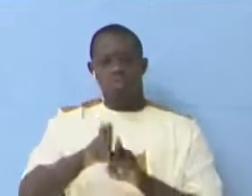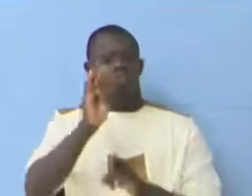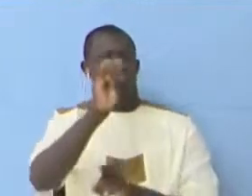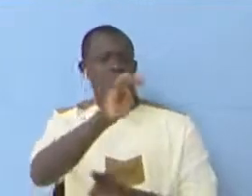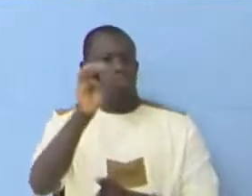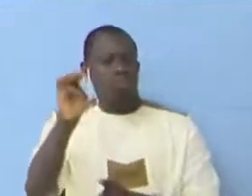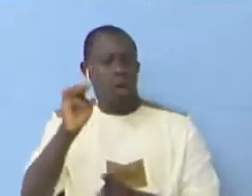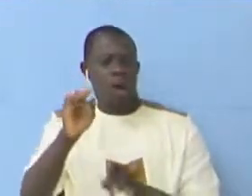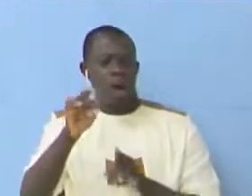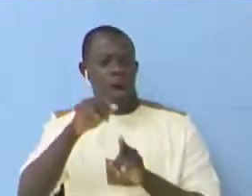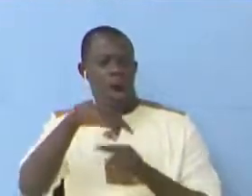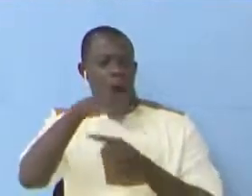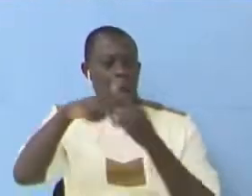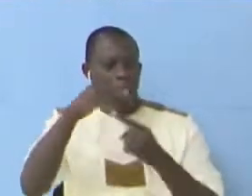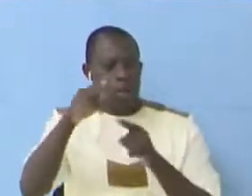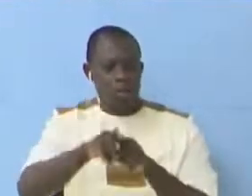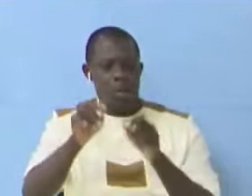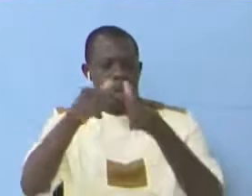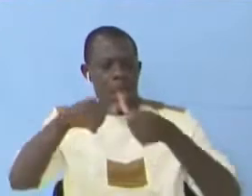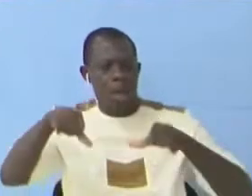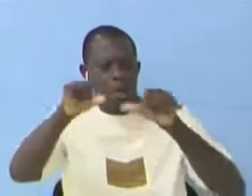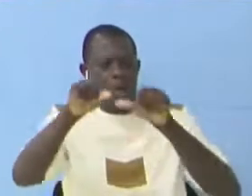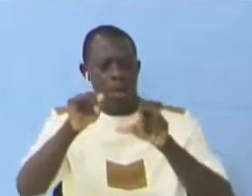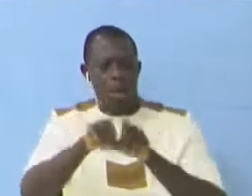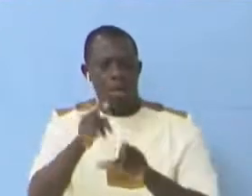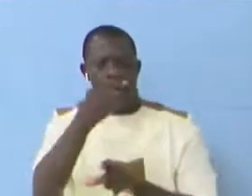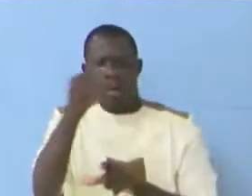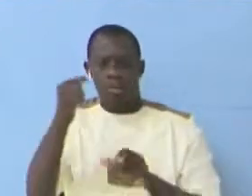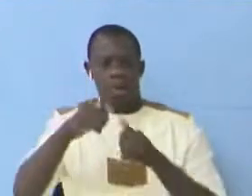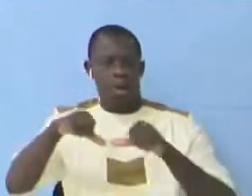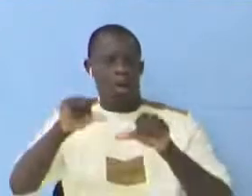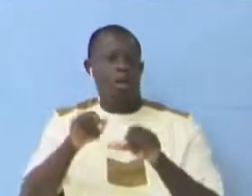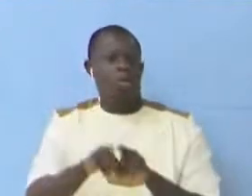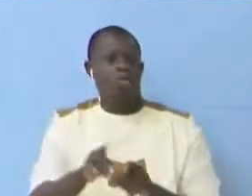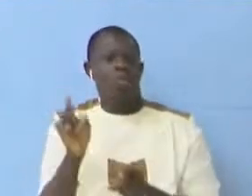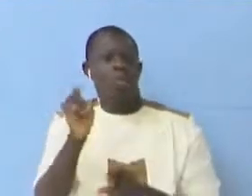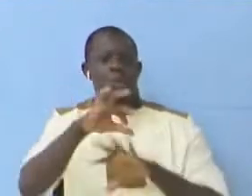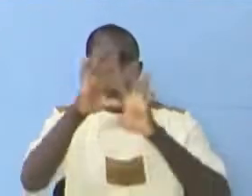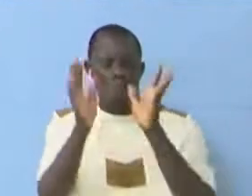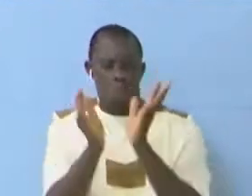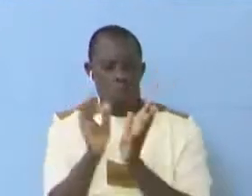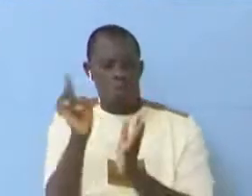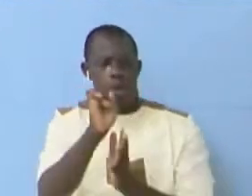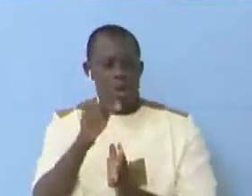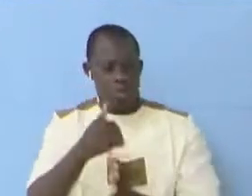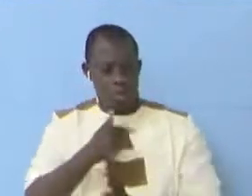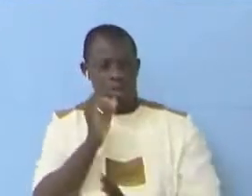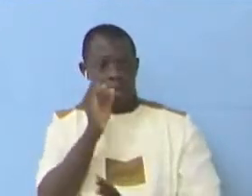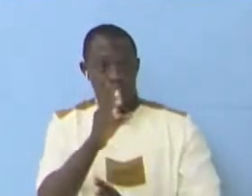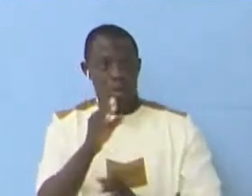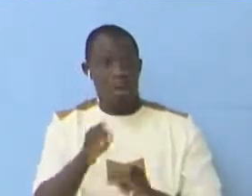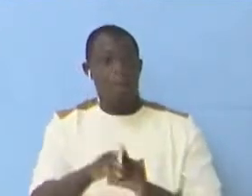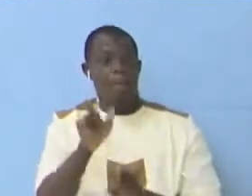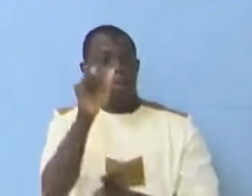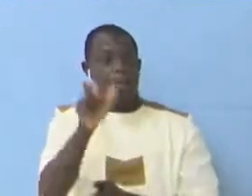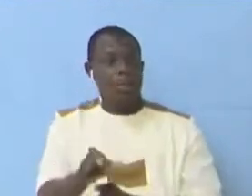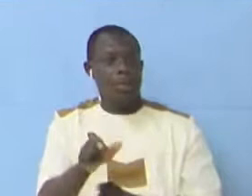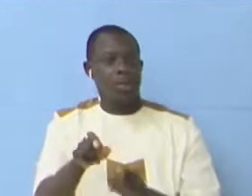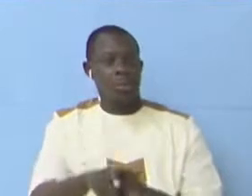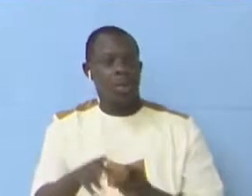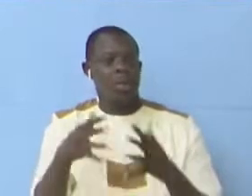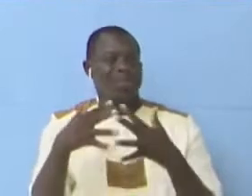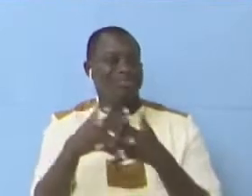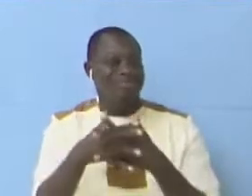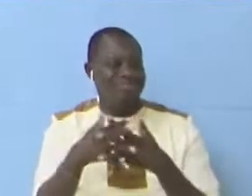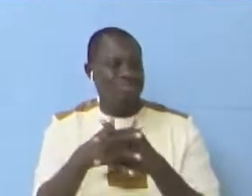light. All I'm saying is that you have not been implicated in the commission of a violation.